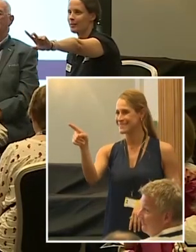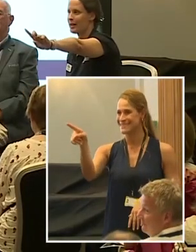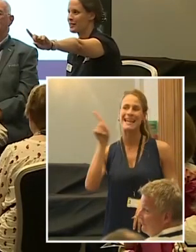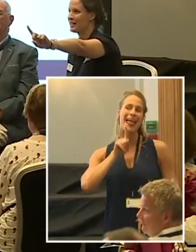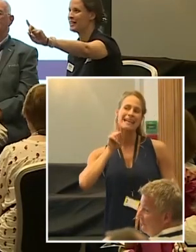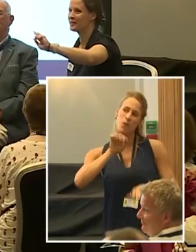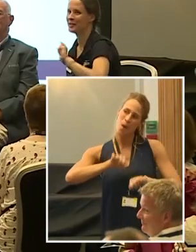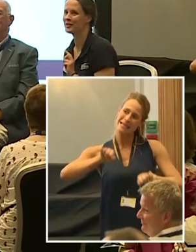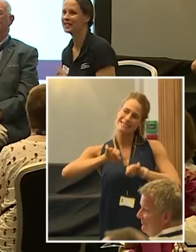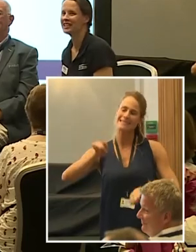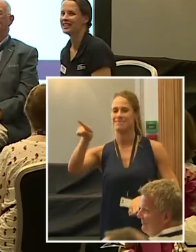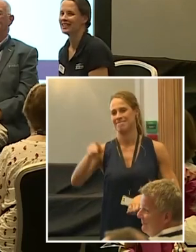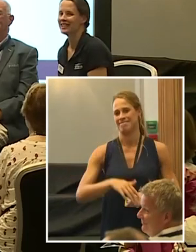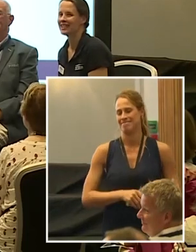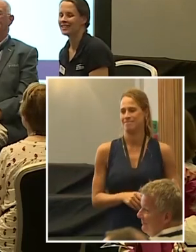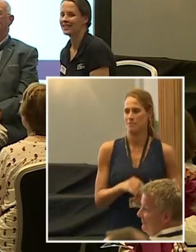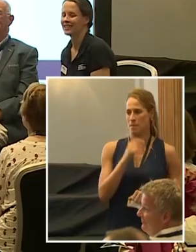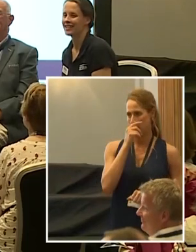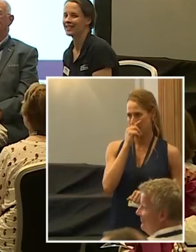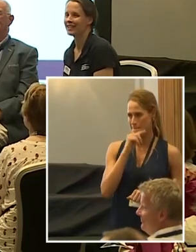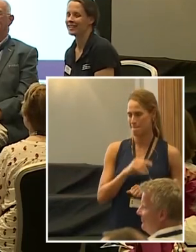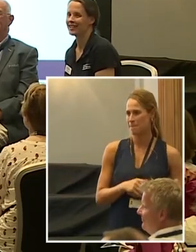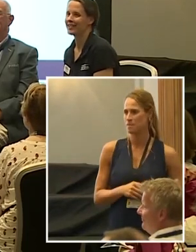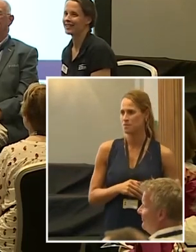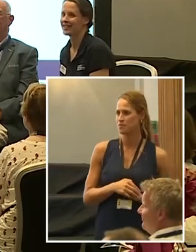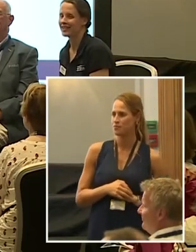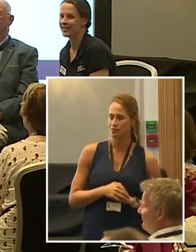very patiently all along.